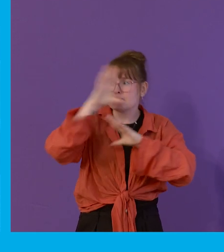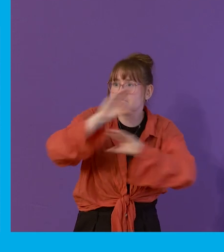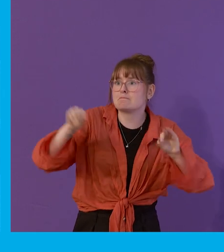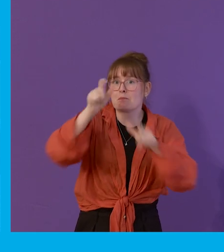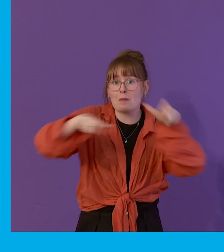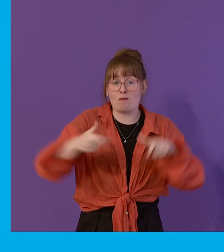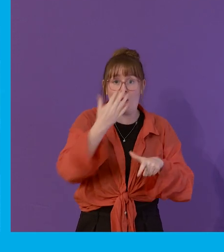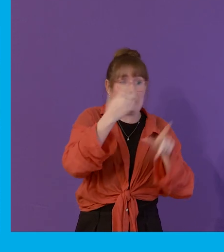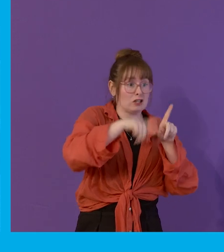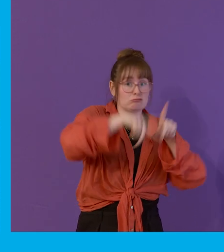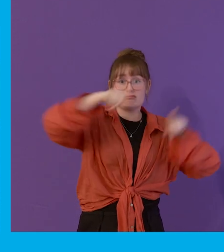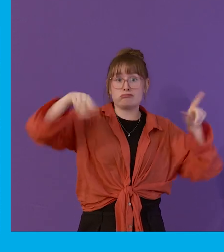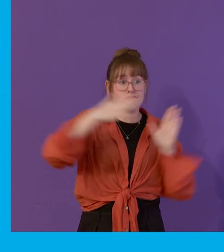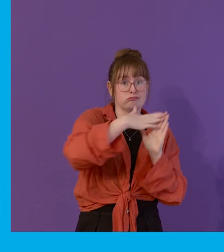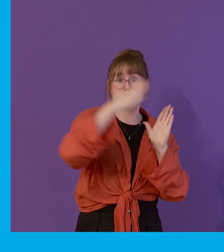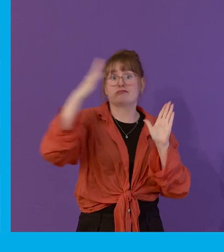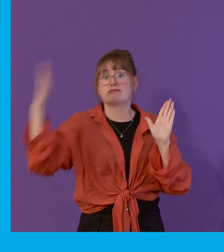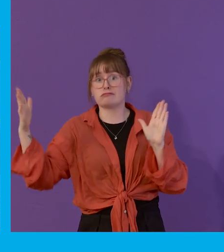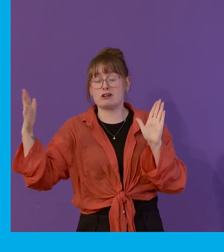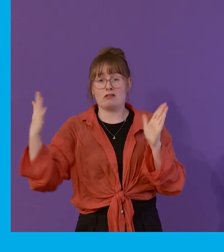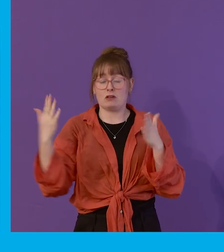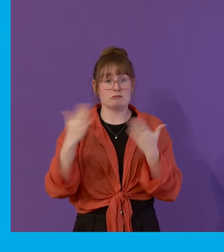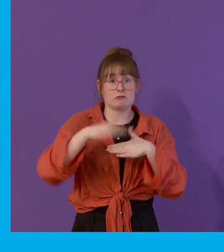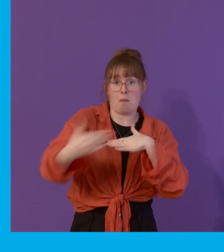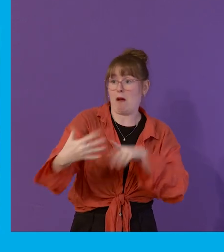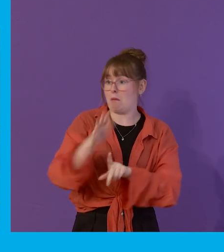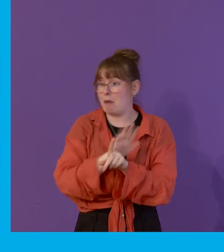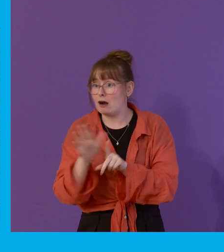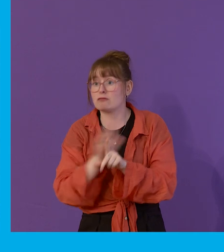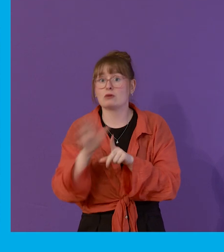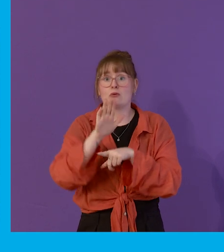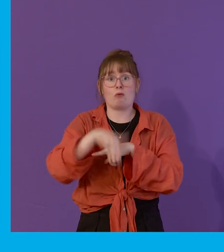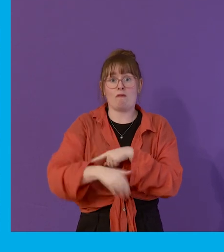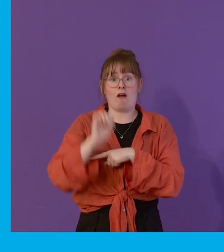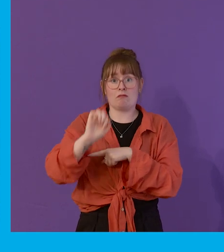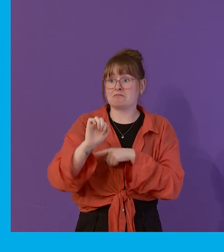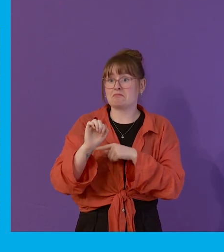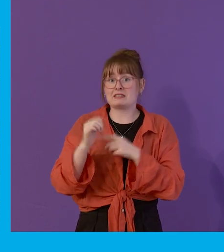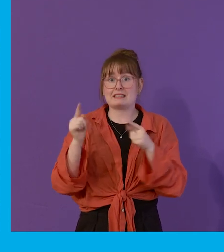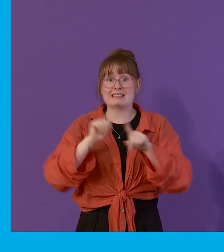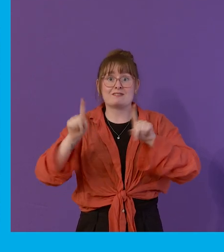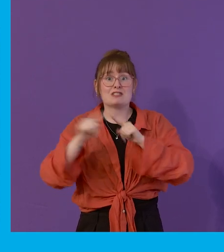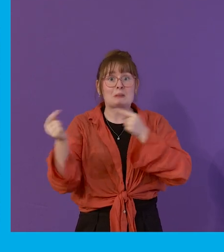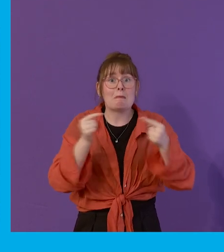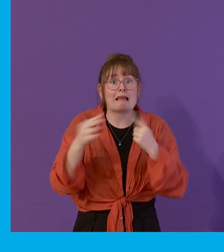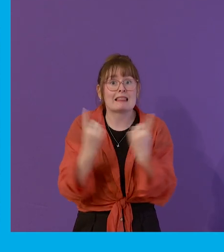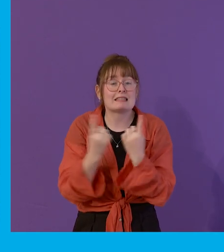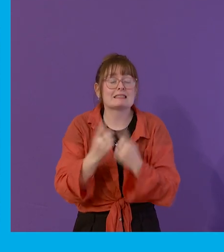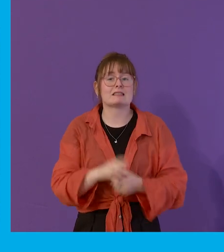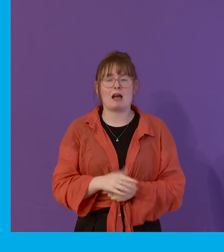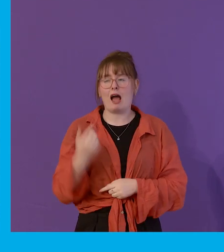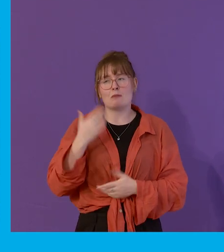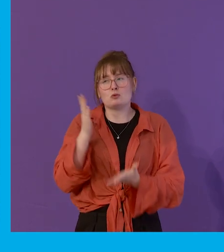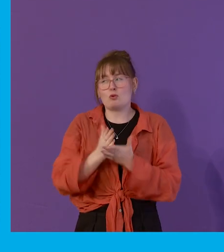of all ages and from every walk of life in 5 days of spirited debate. And I imagine some of you have